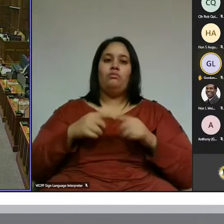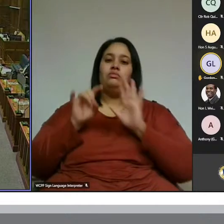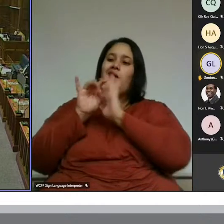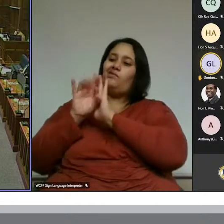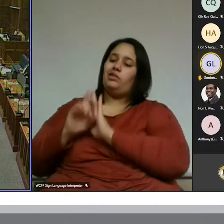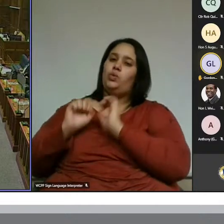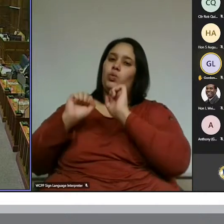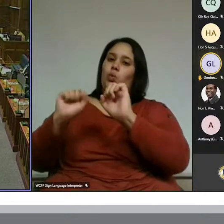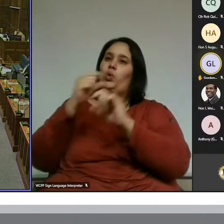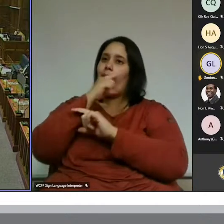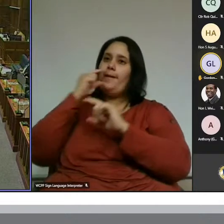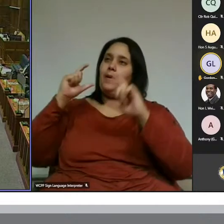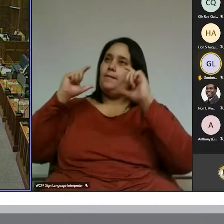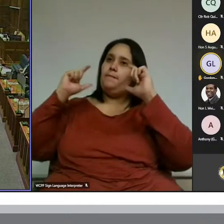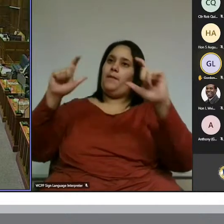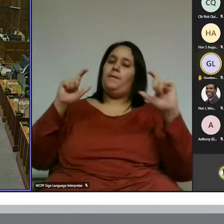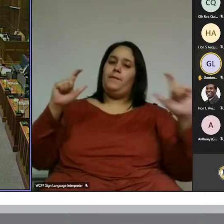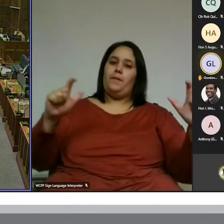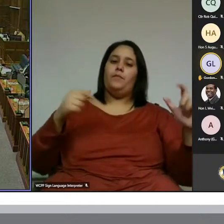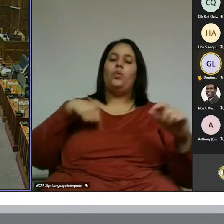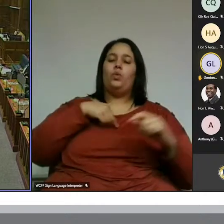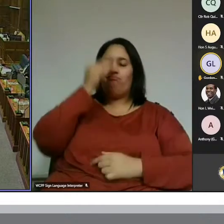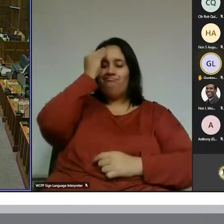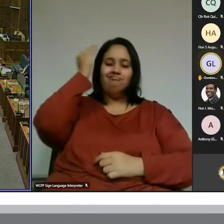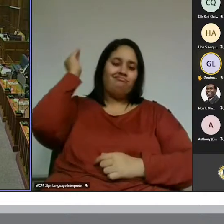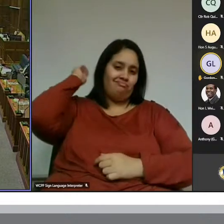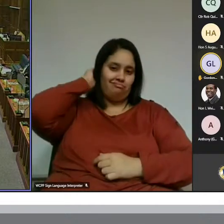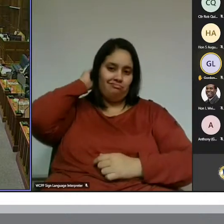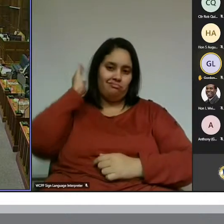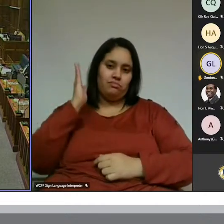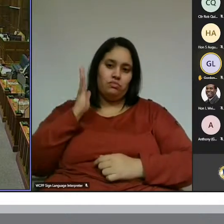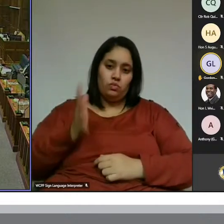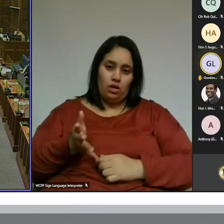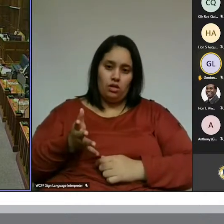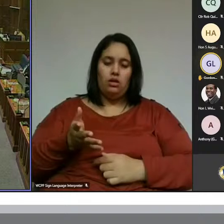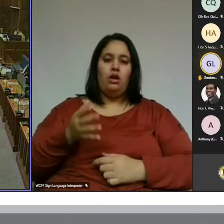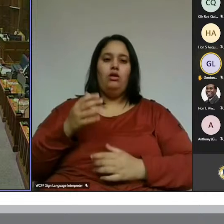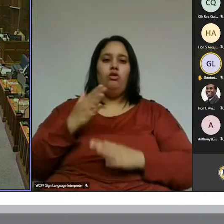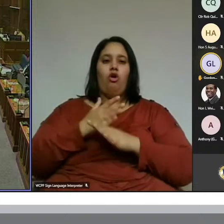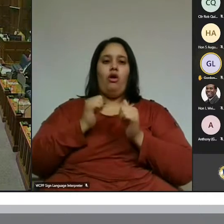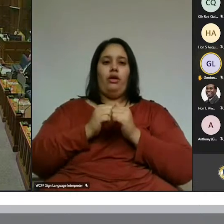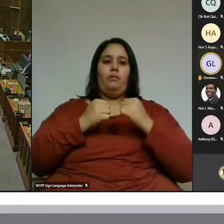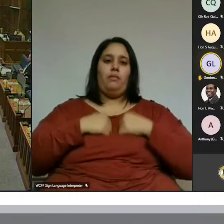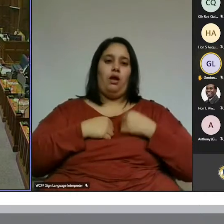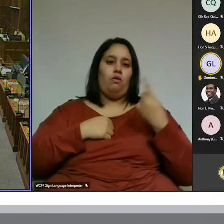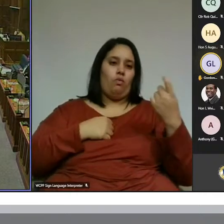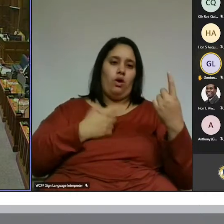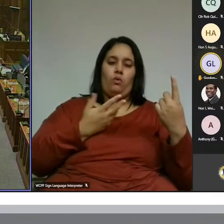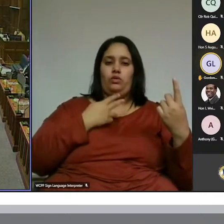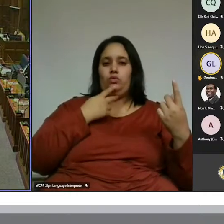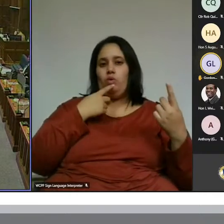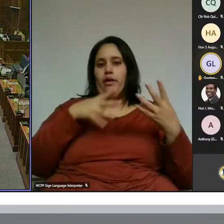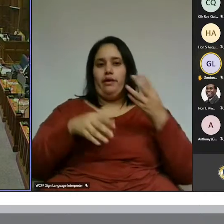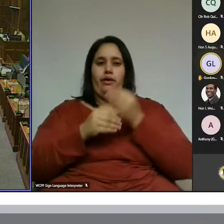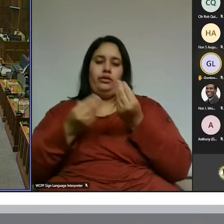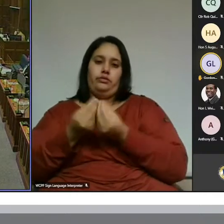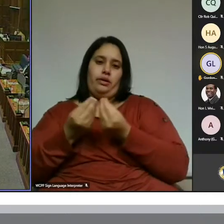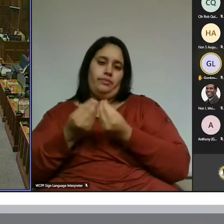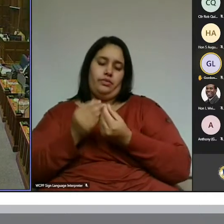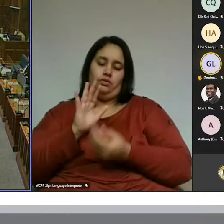names and farm gates. And we'll certainly take that up, and perhaps one of my colleagues would like to mention something around